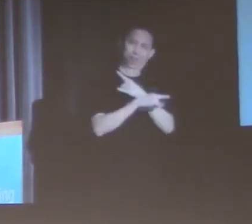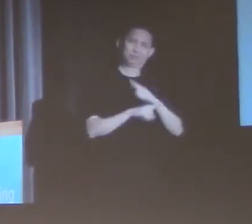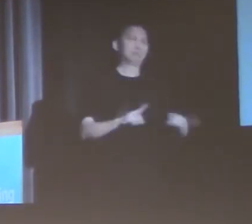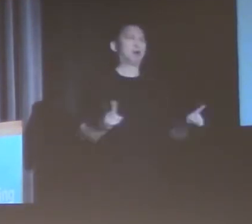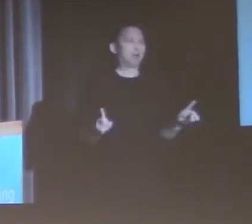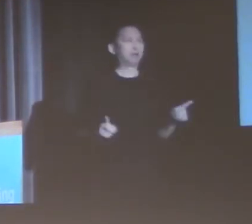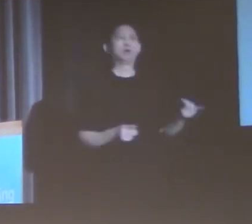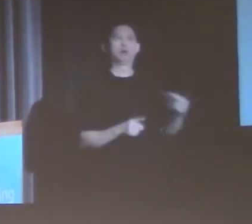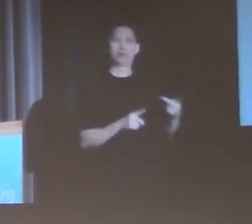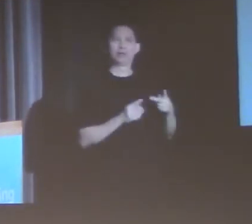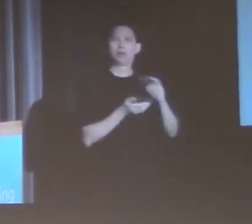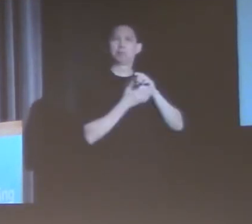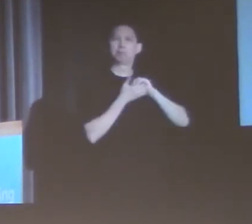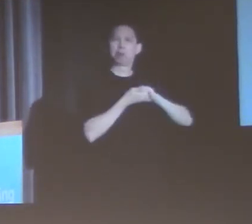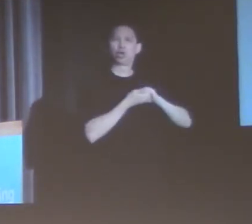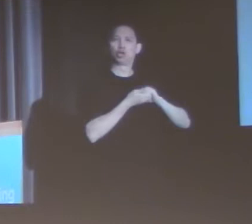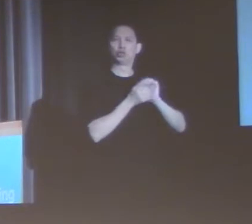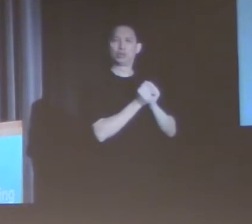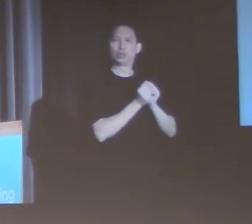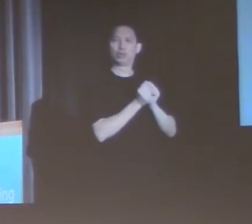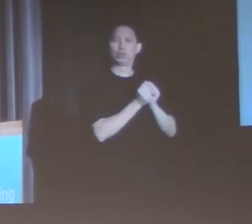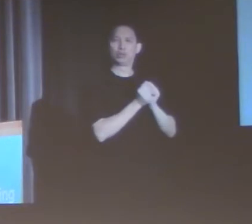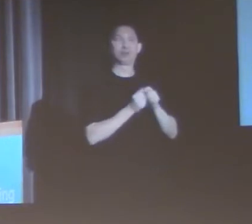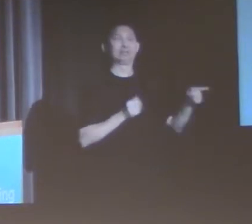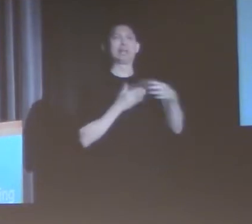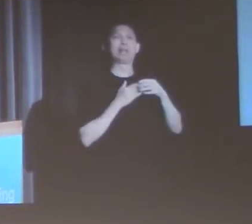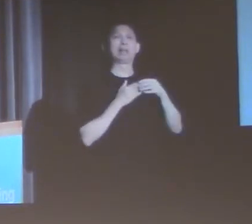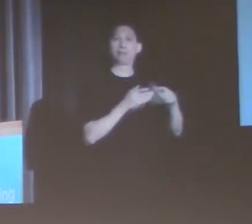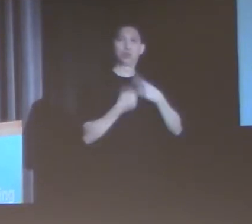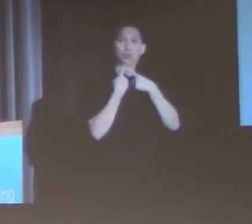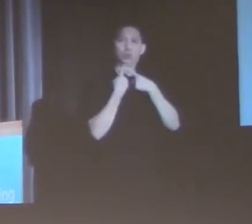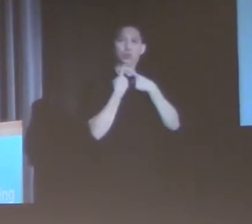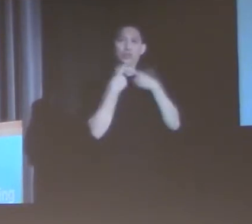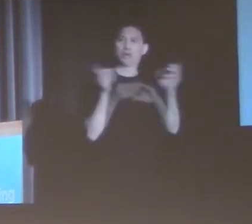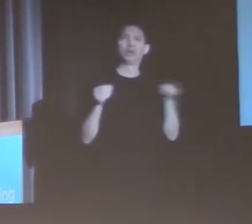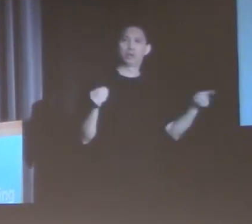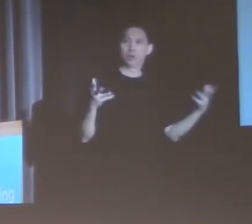hand. He led me to tell a story he wanted people to understand.